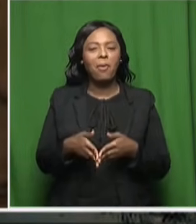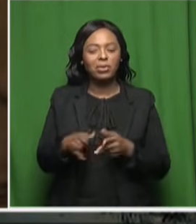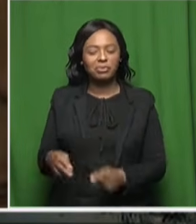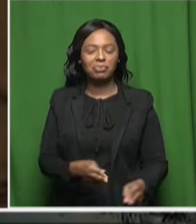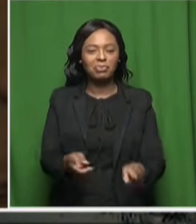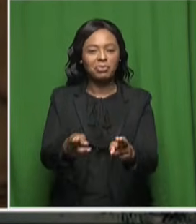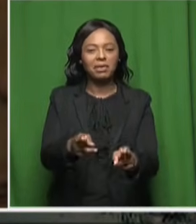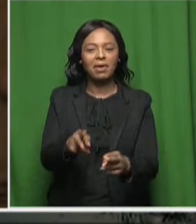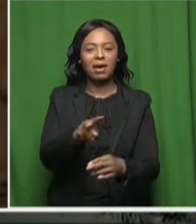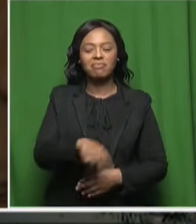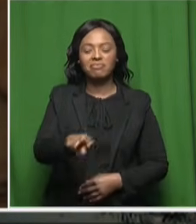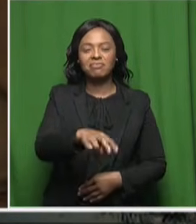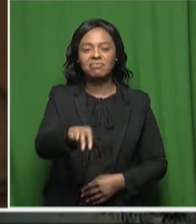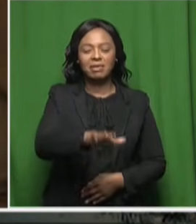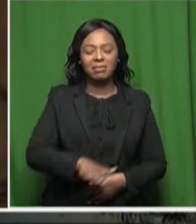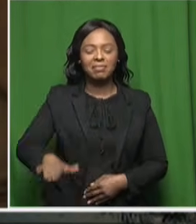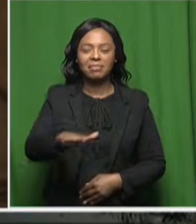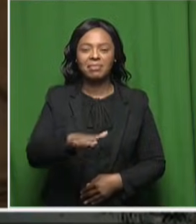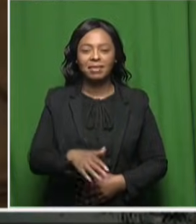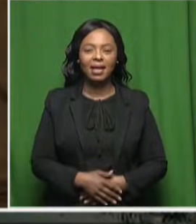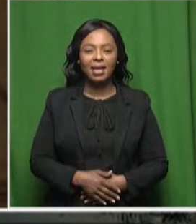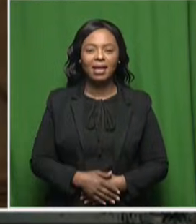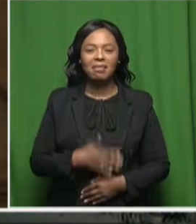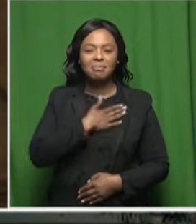as you continue to follow the sun and make happy happen?